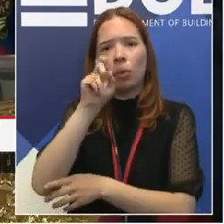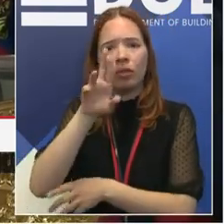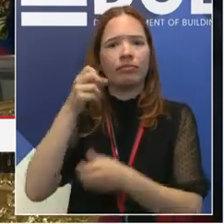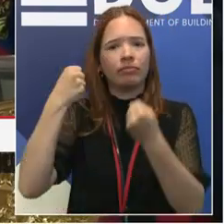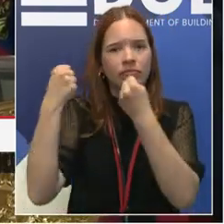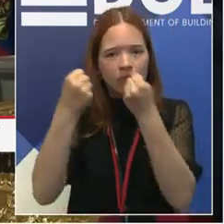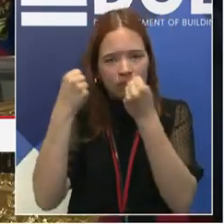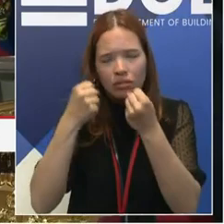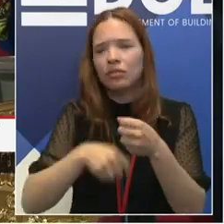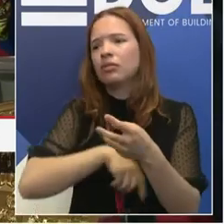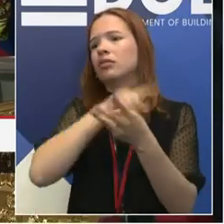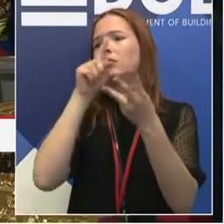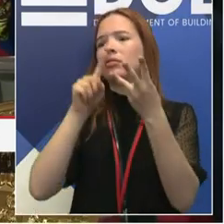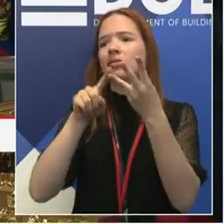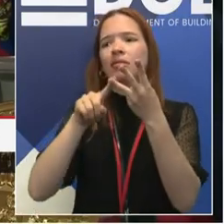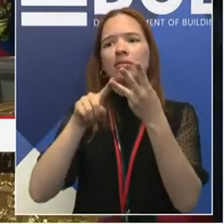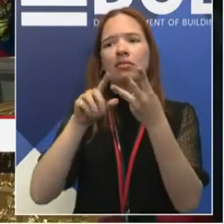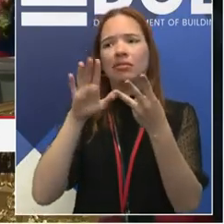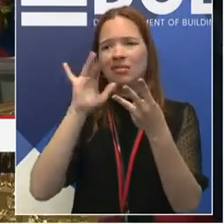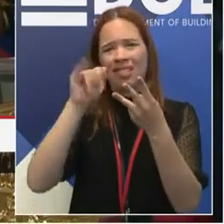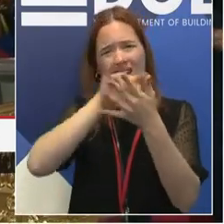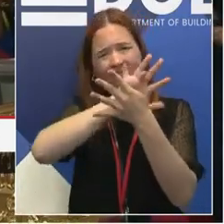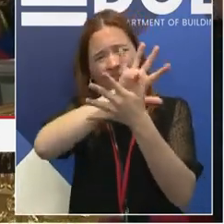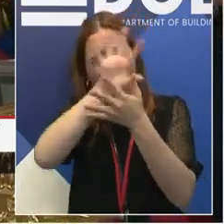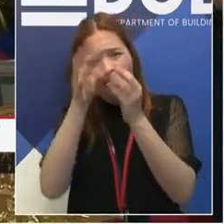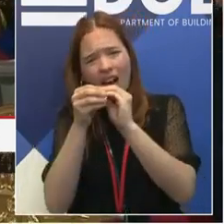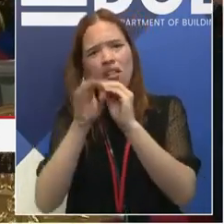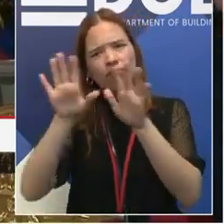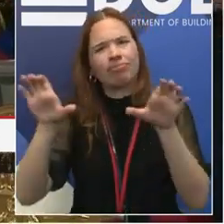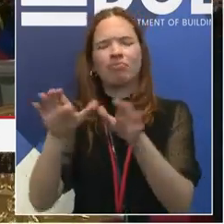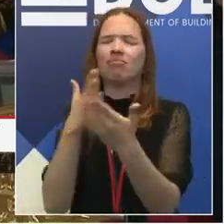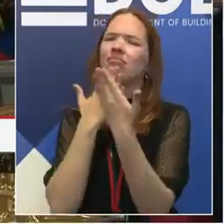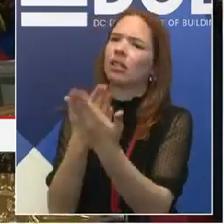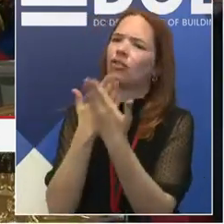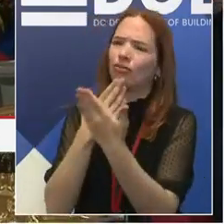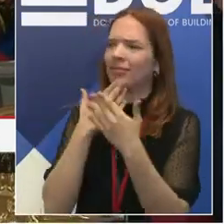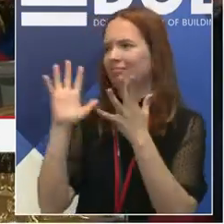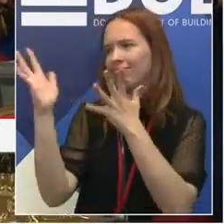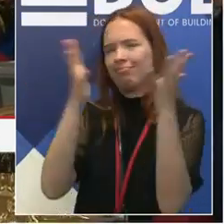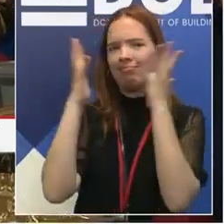and the Department of Buildings. Congratulations, Ernest. Thank you.